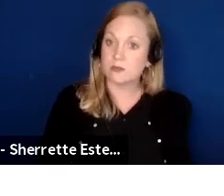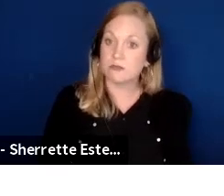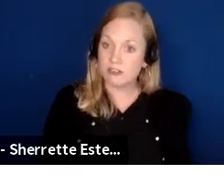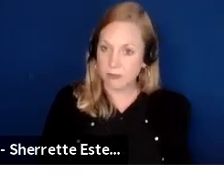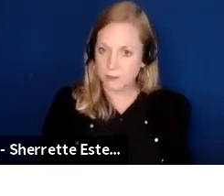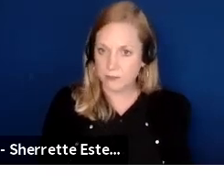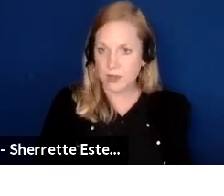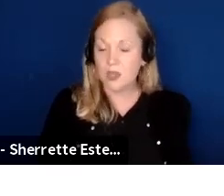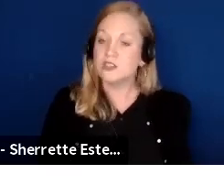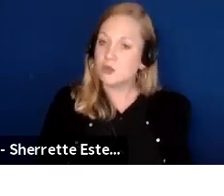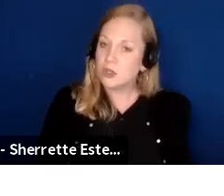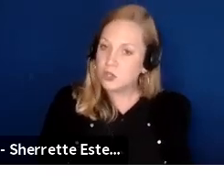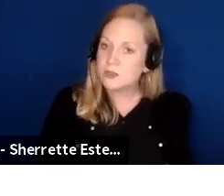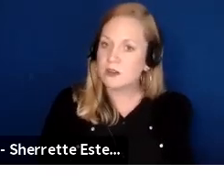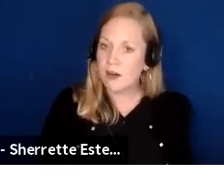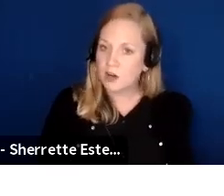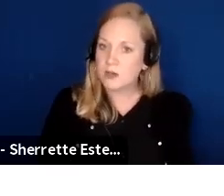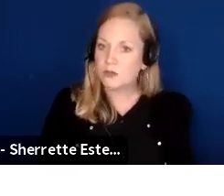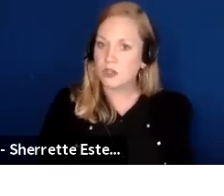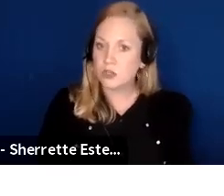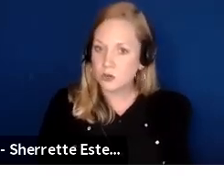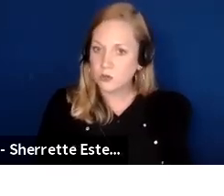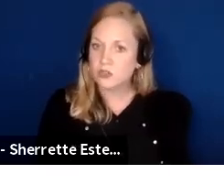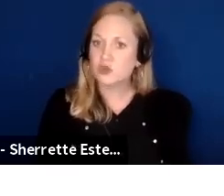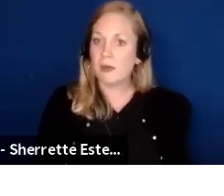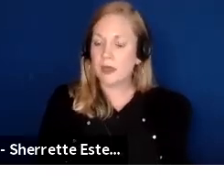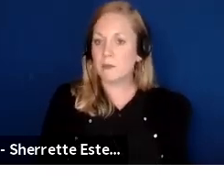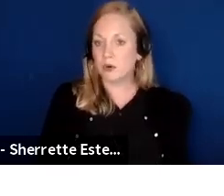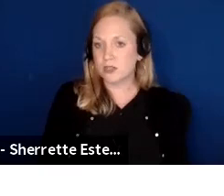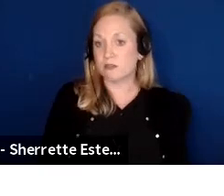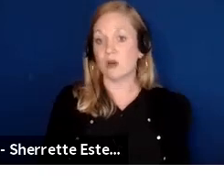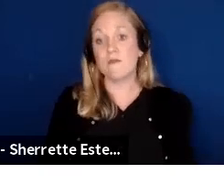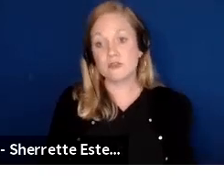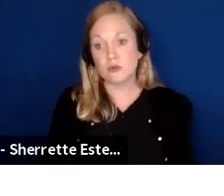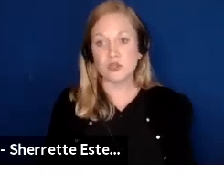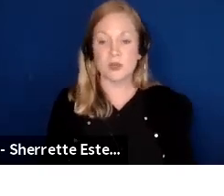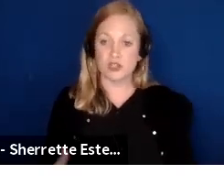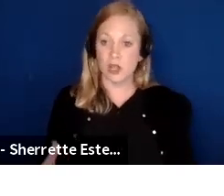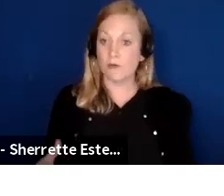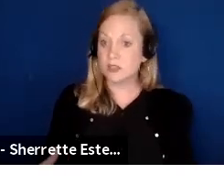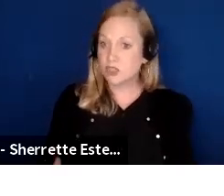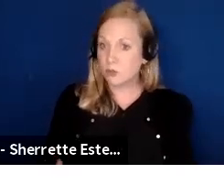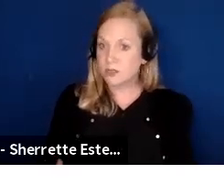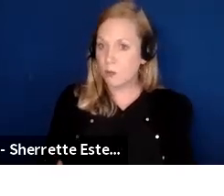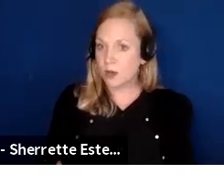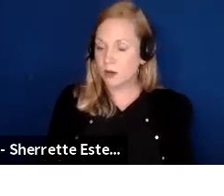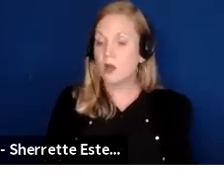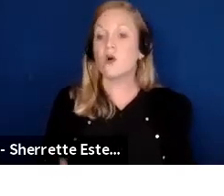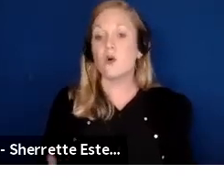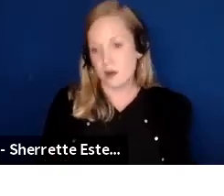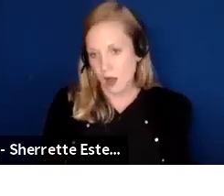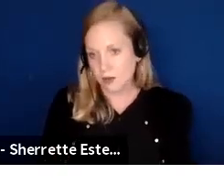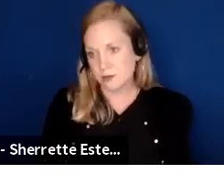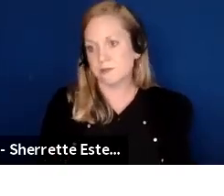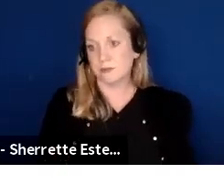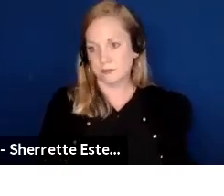to what's in front of me. So you can use environmental cues to make a person feel comfortable to engage in a conversation with someone